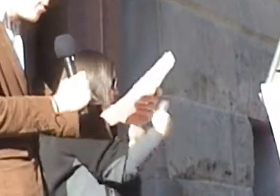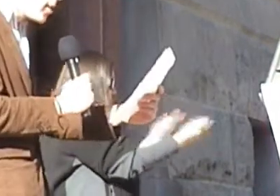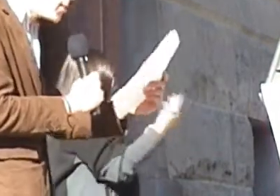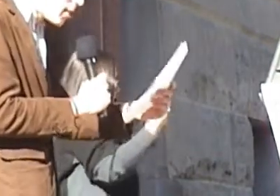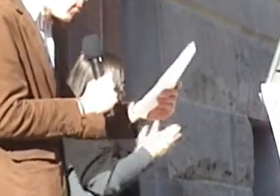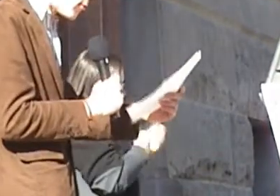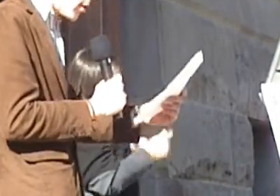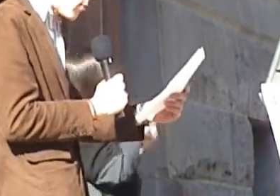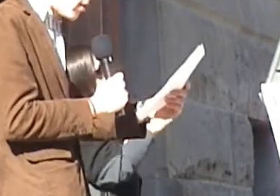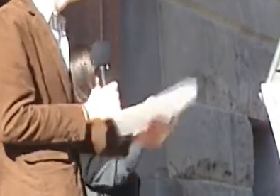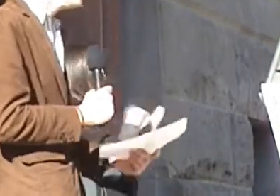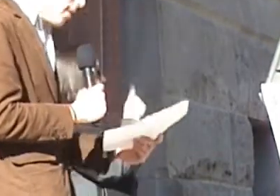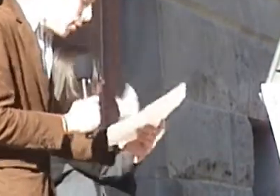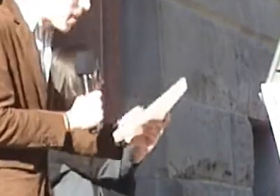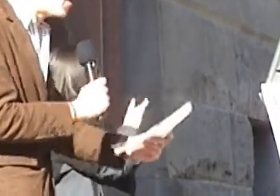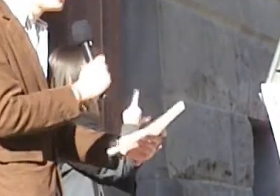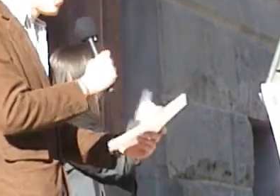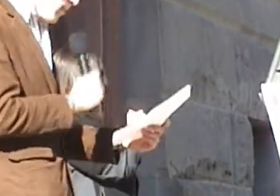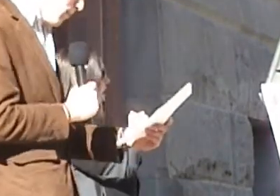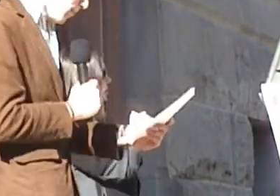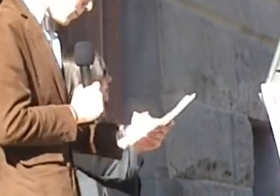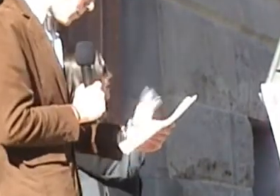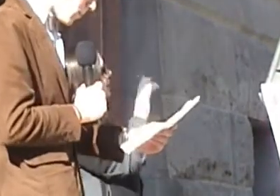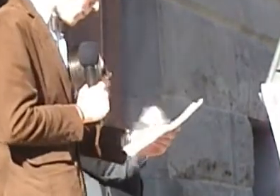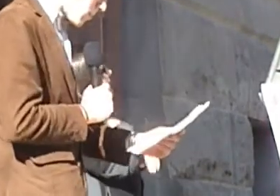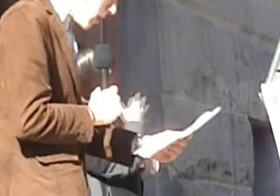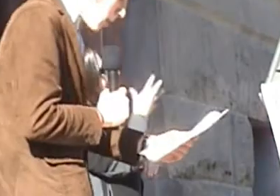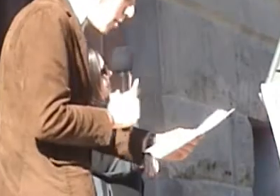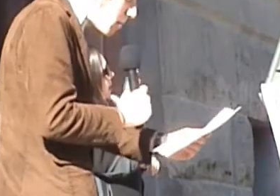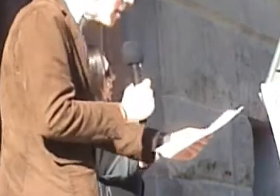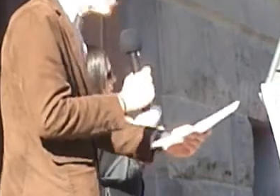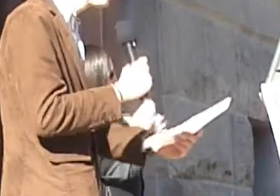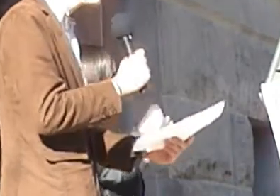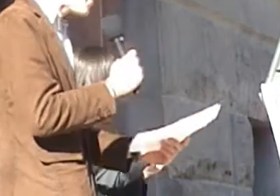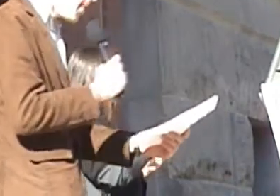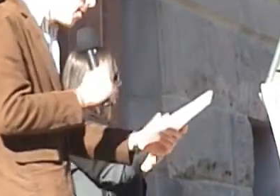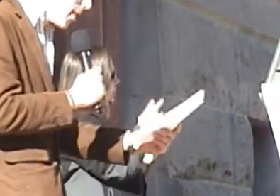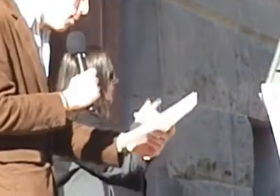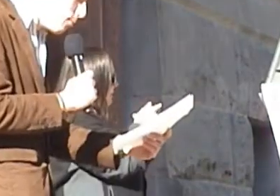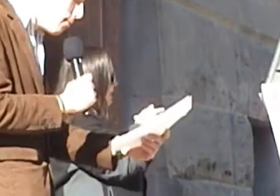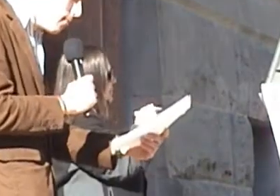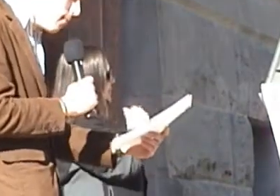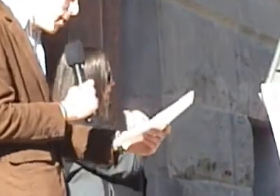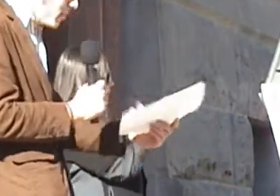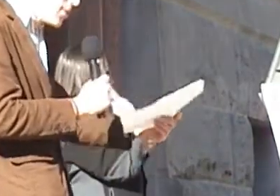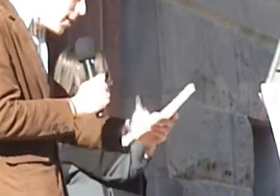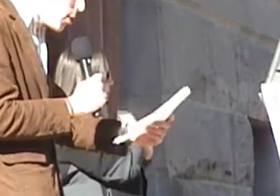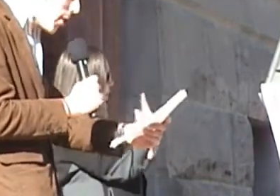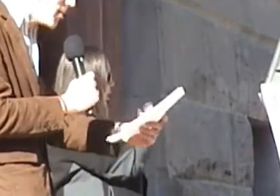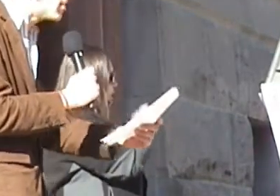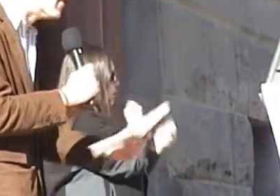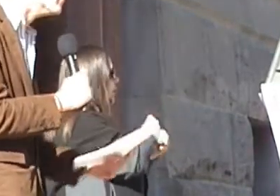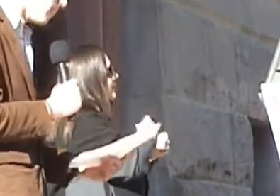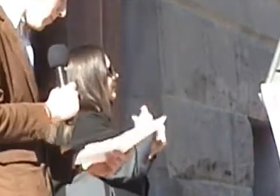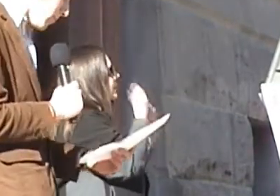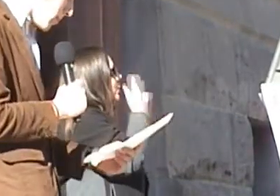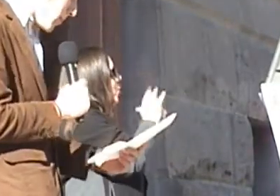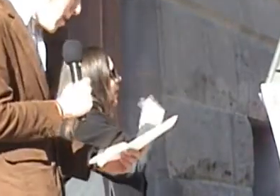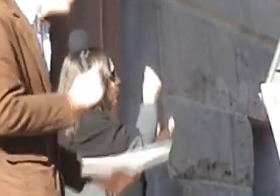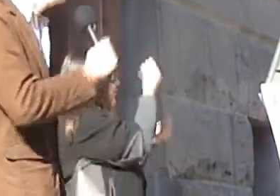And I then learned in the summer before 8th grade that she was my mom's partner. That they'd been together for about a year now, but just didn't know how to